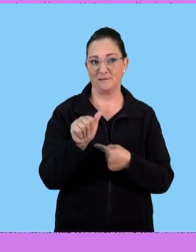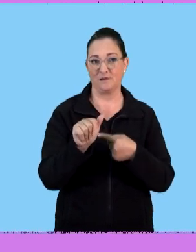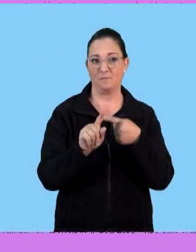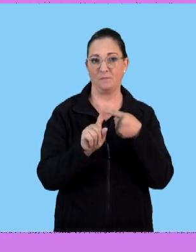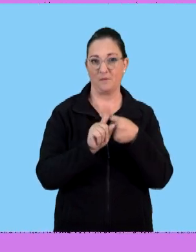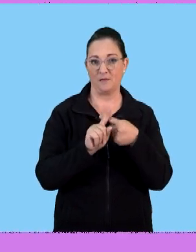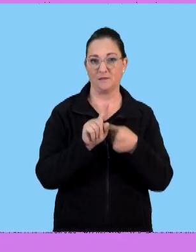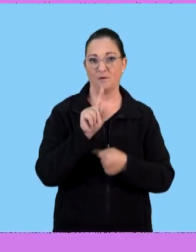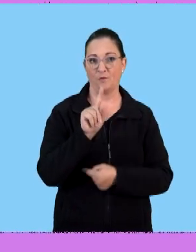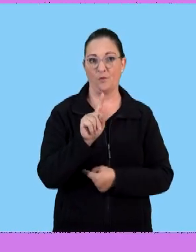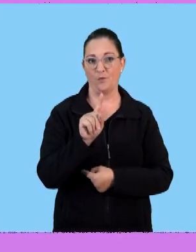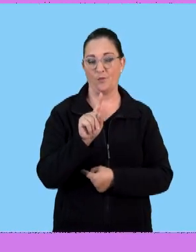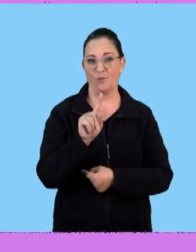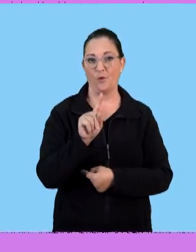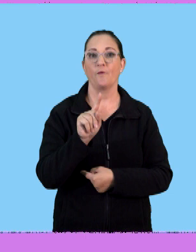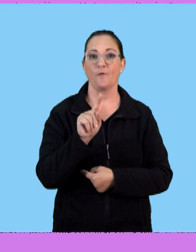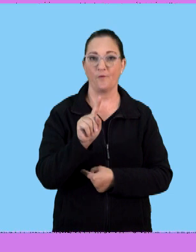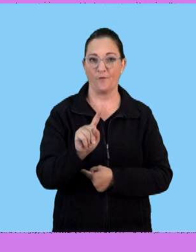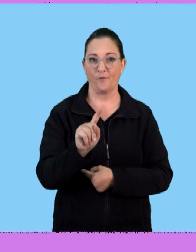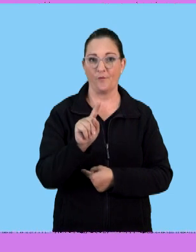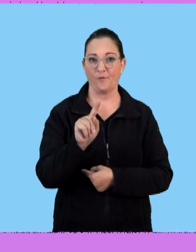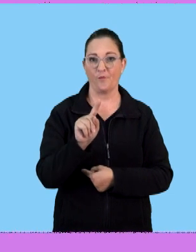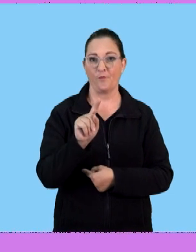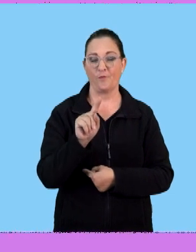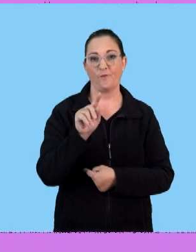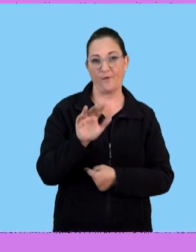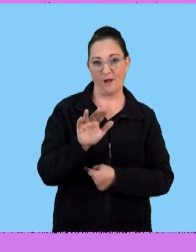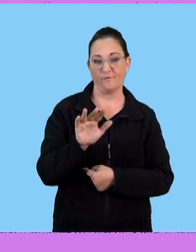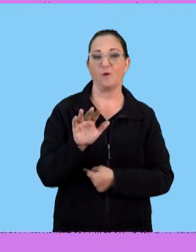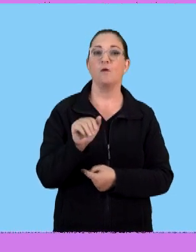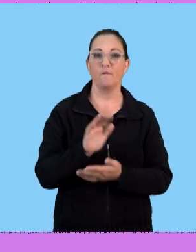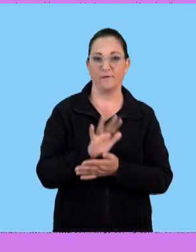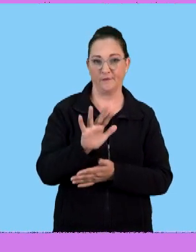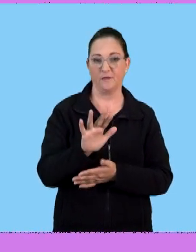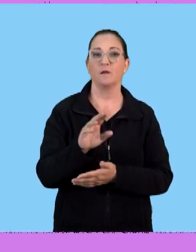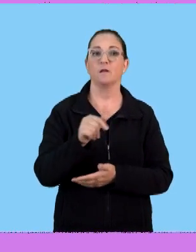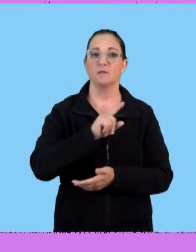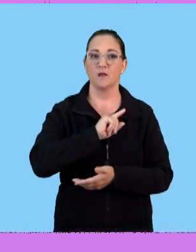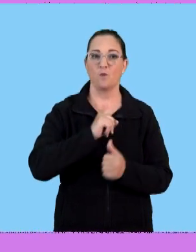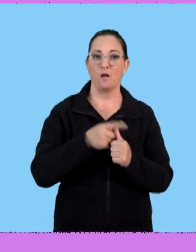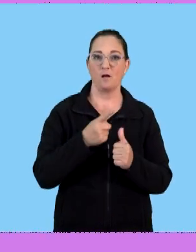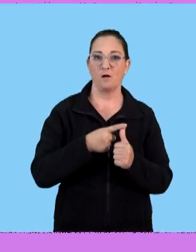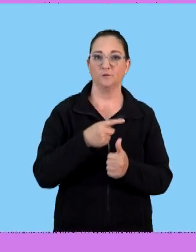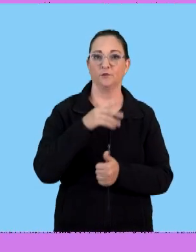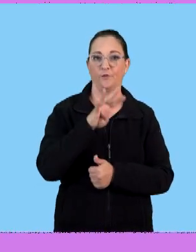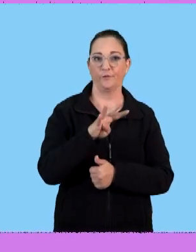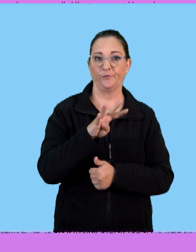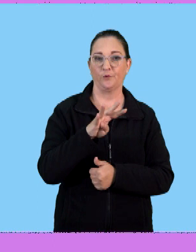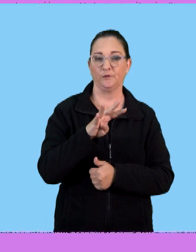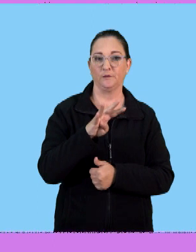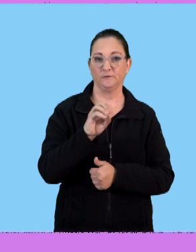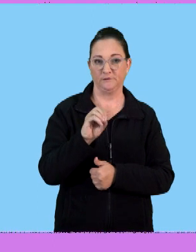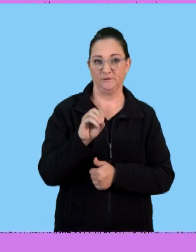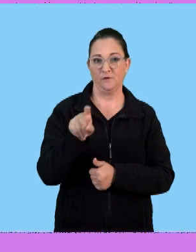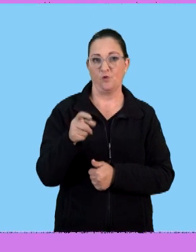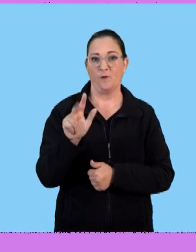plus 0.6 plus another 15. And that will give us an answer of